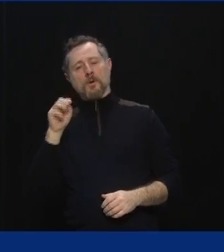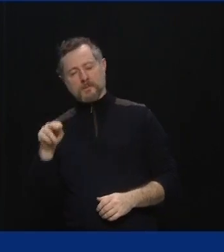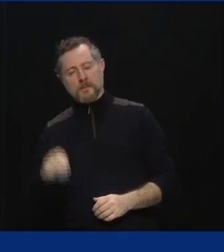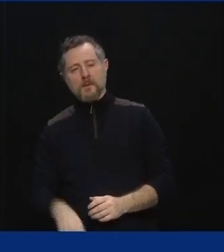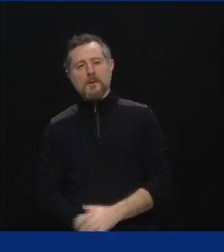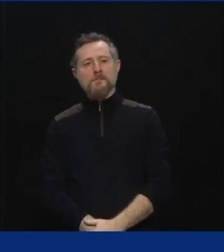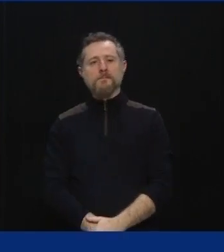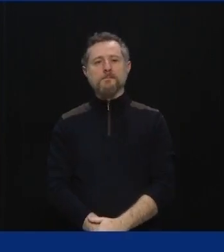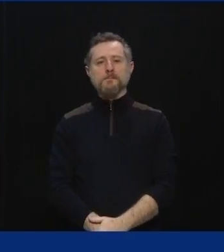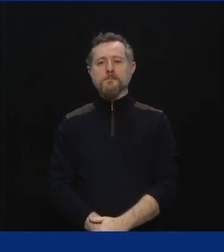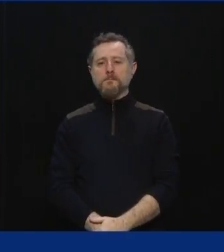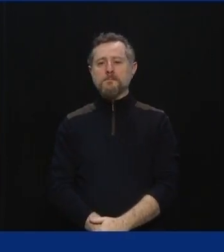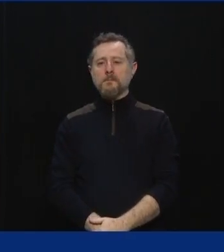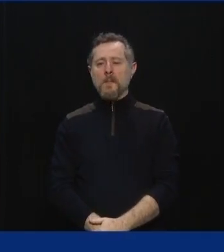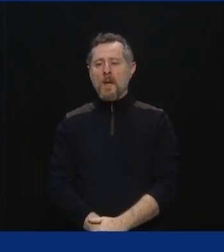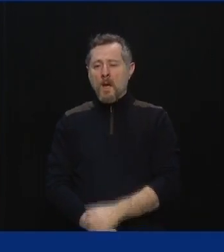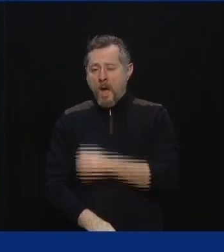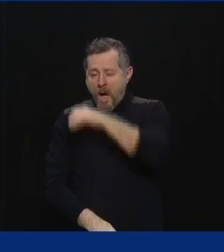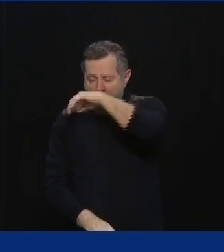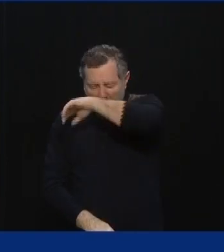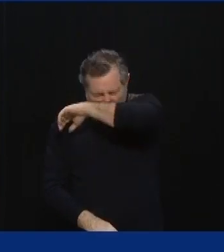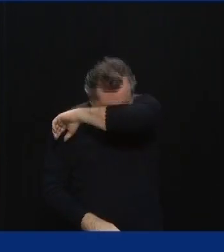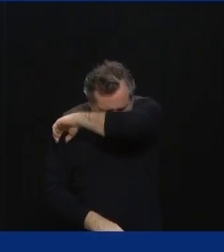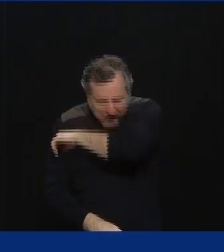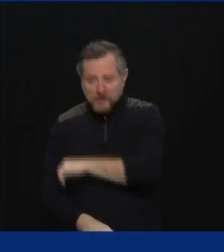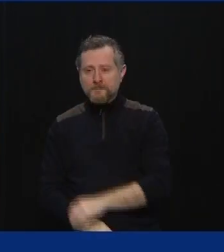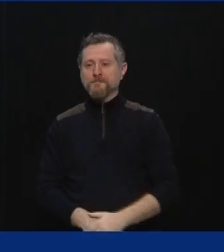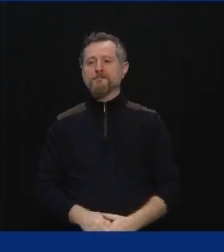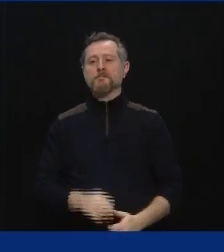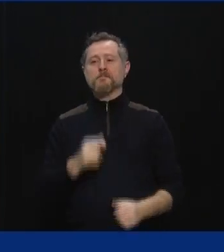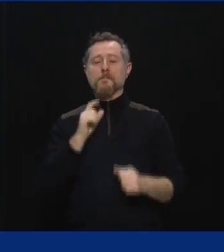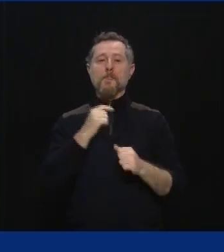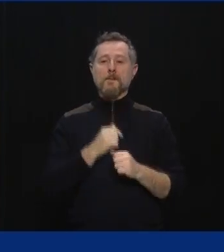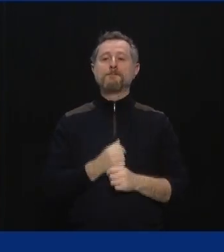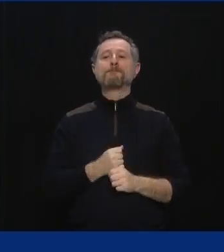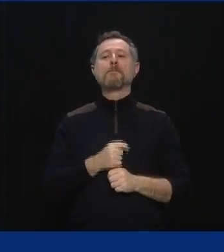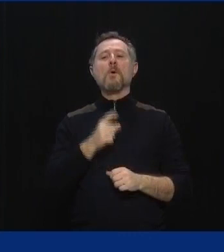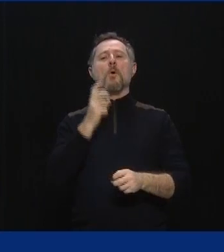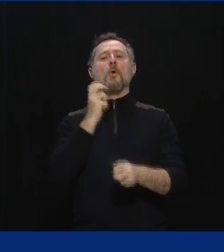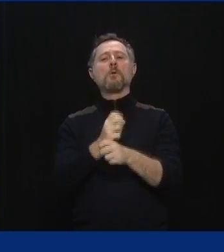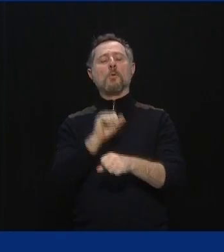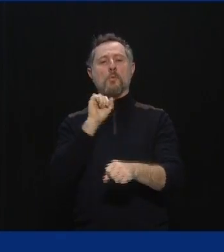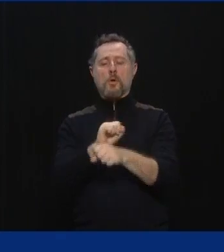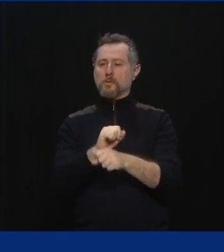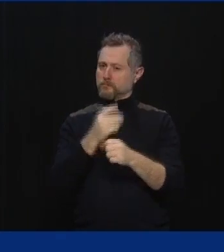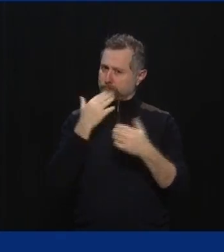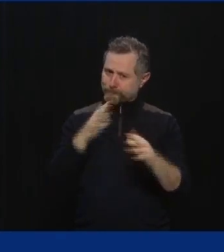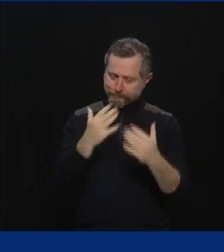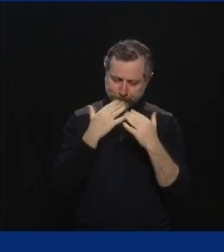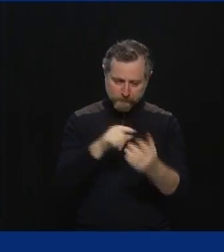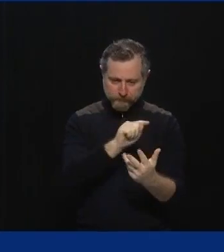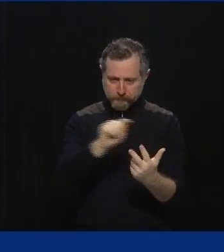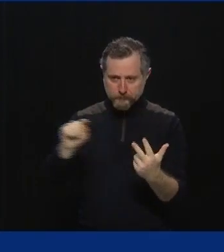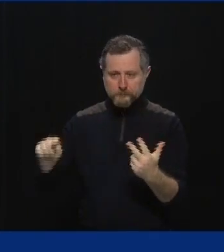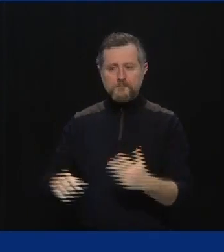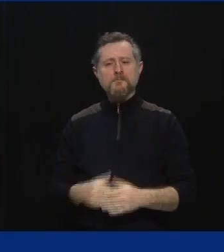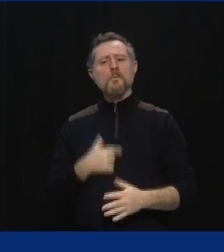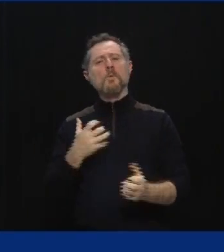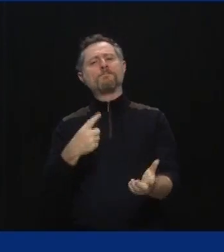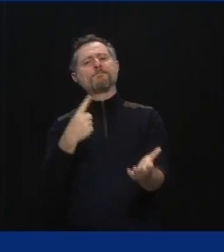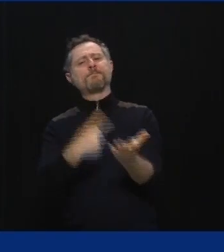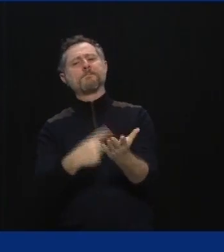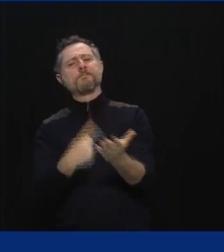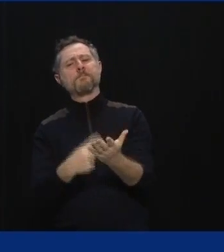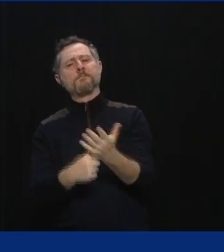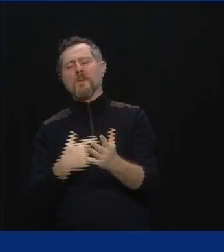support, and also the Port Authority team for the hard work that they have put into this project. It has been a long negotiations, at